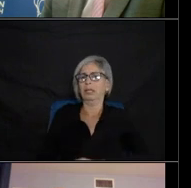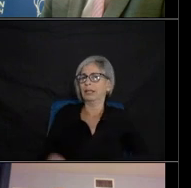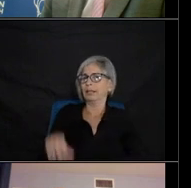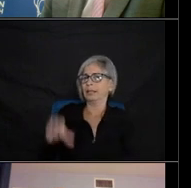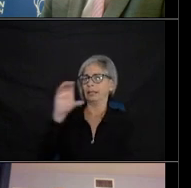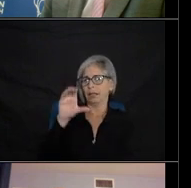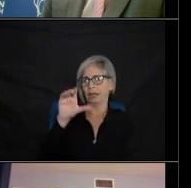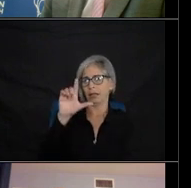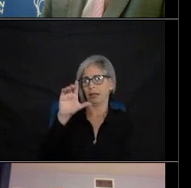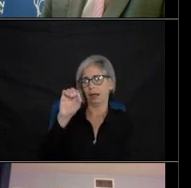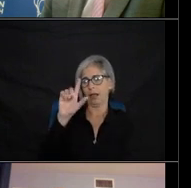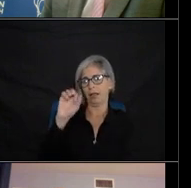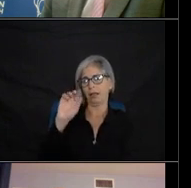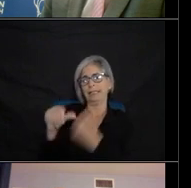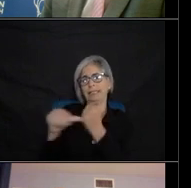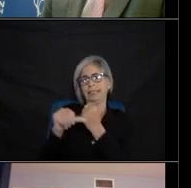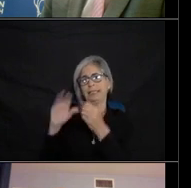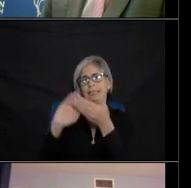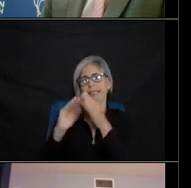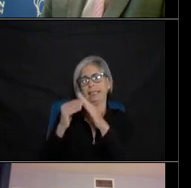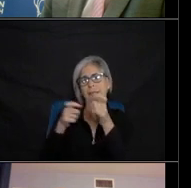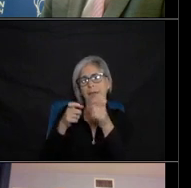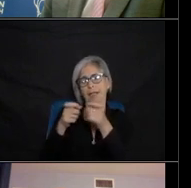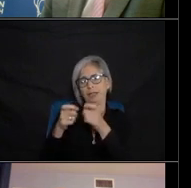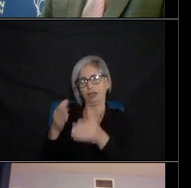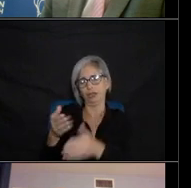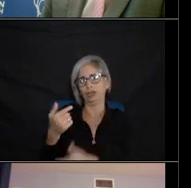Colin Groff, assistant city manager.